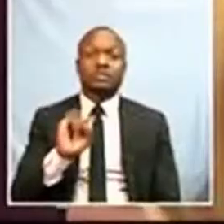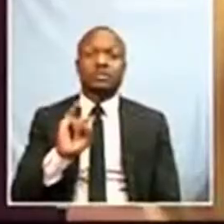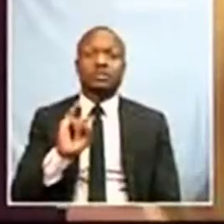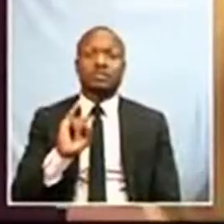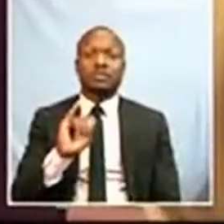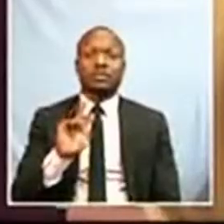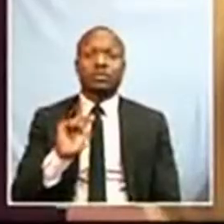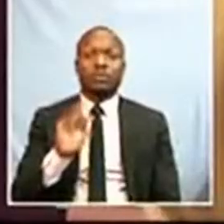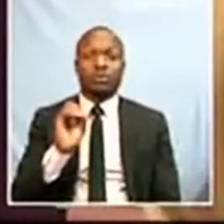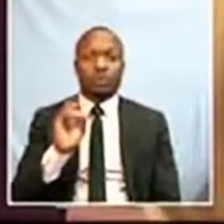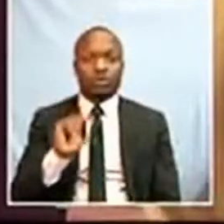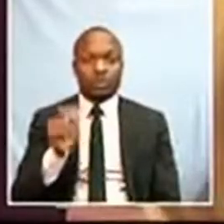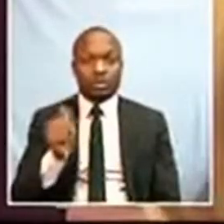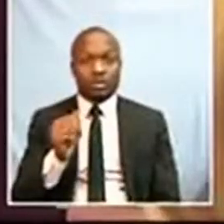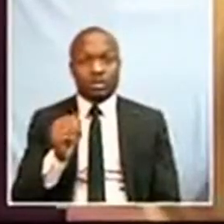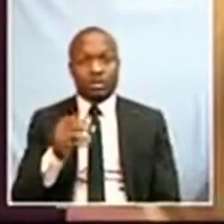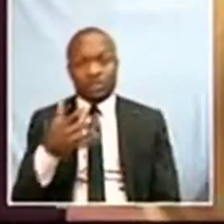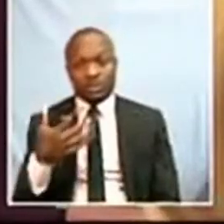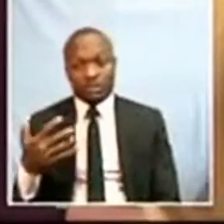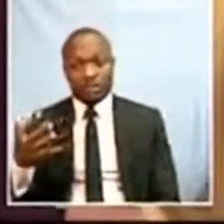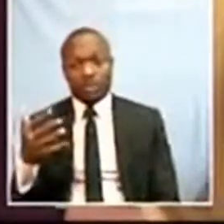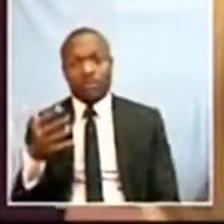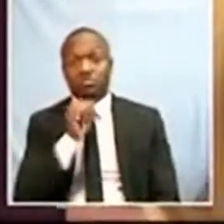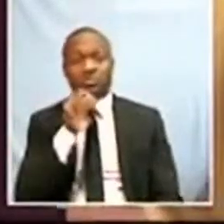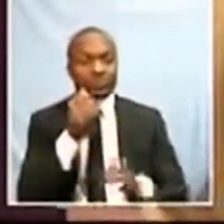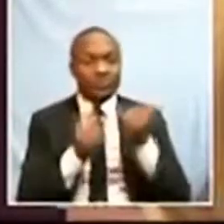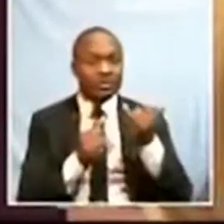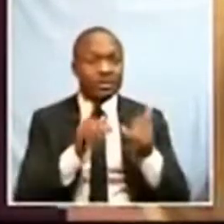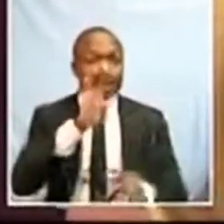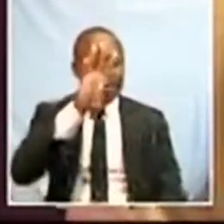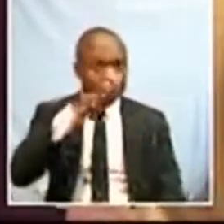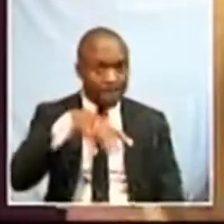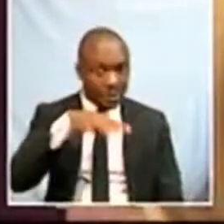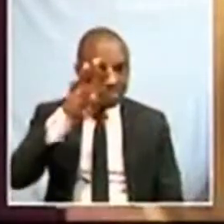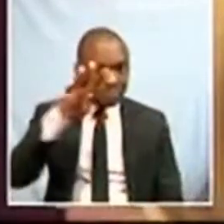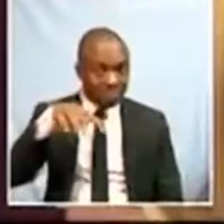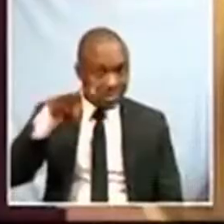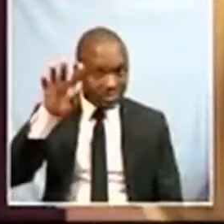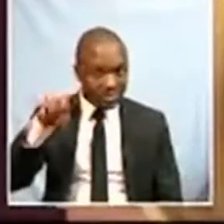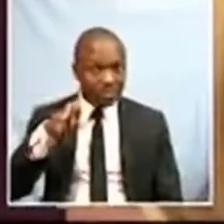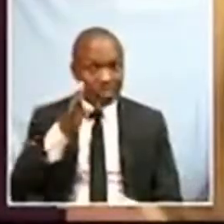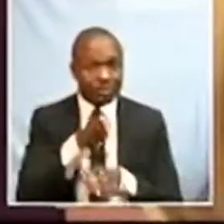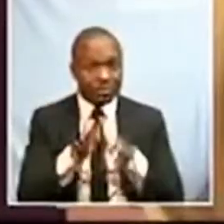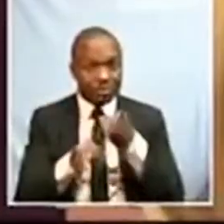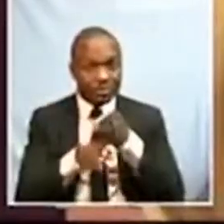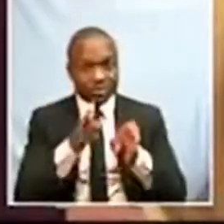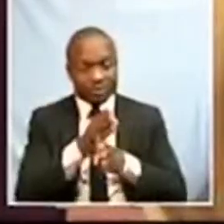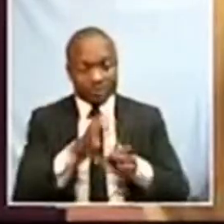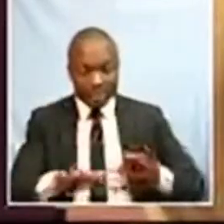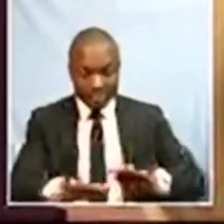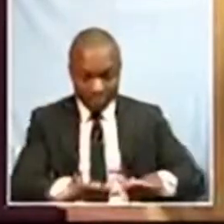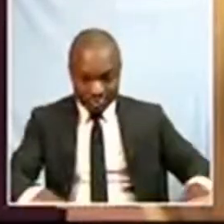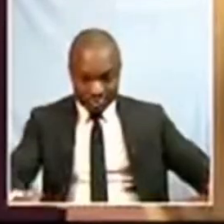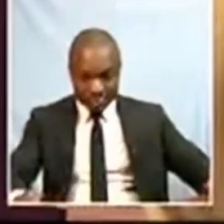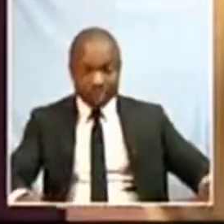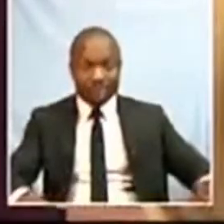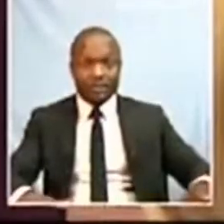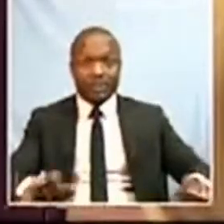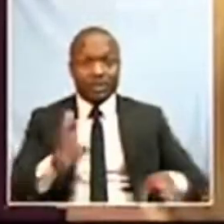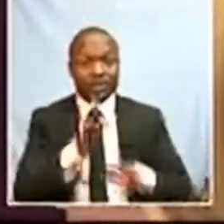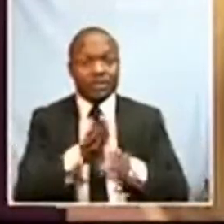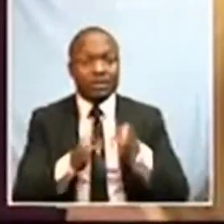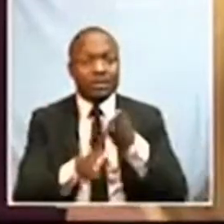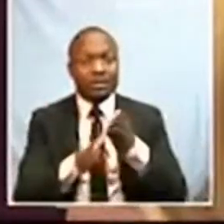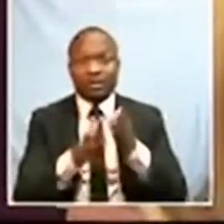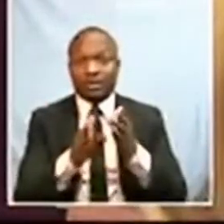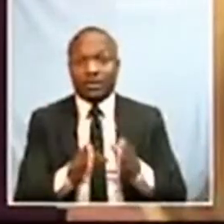that is remaining is just painting and construction of terrazzo, the floor. Right now, the contractor is working